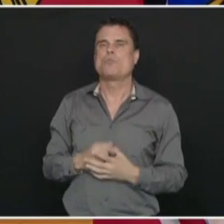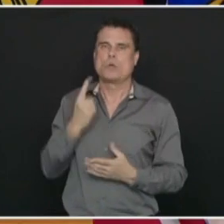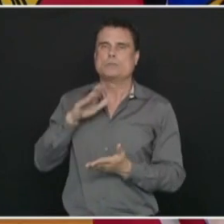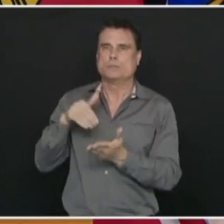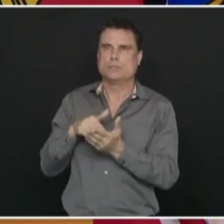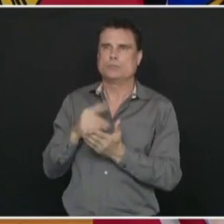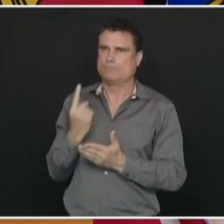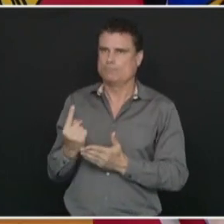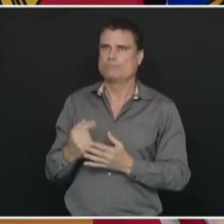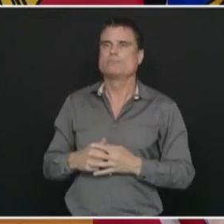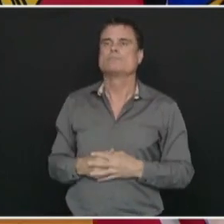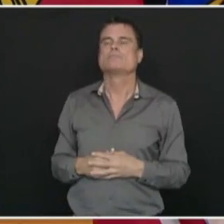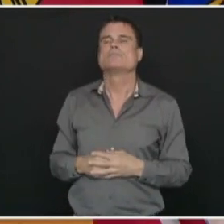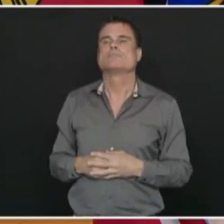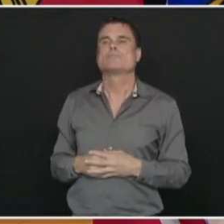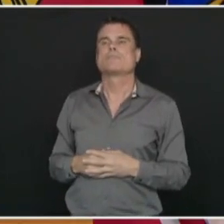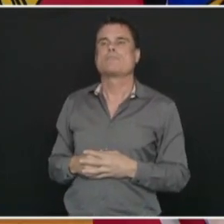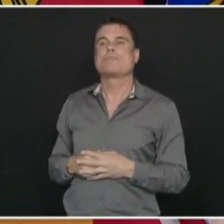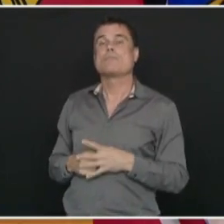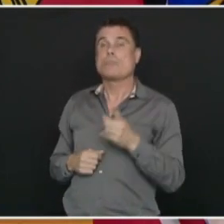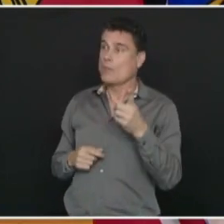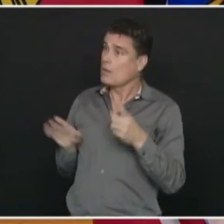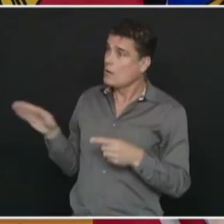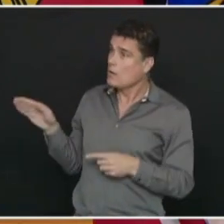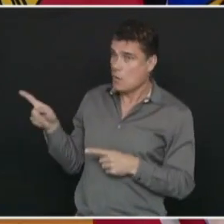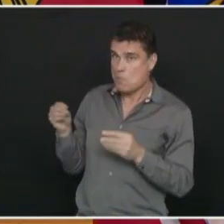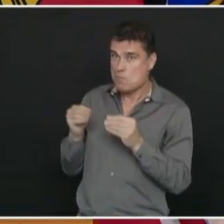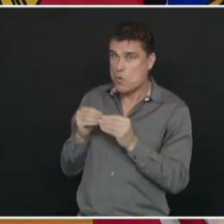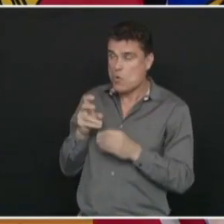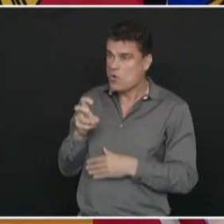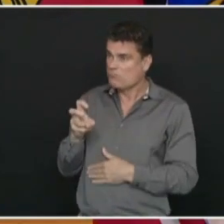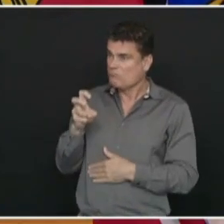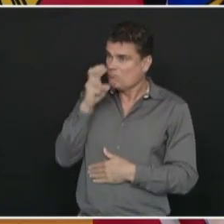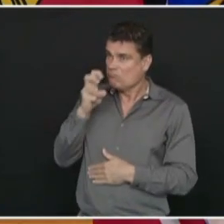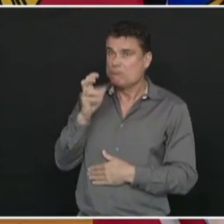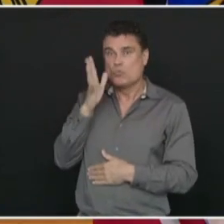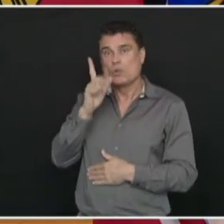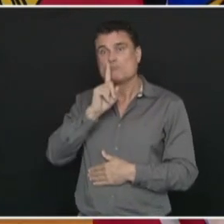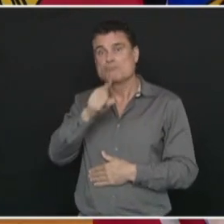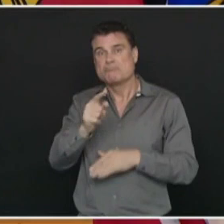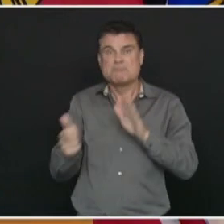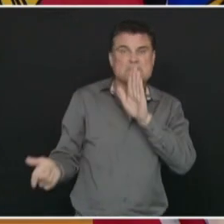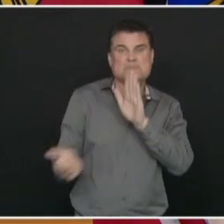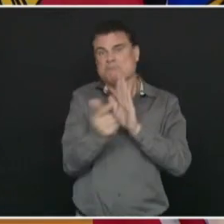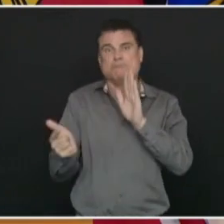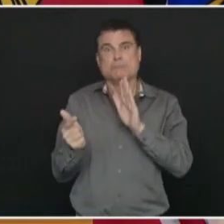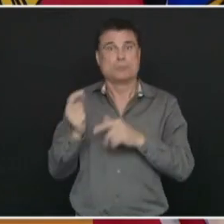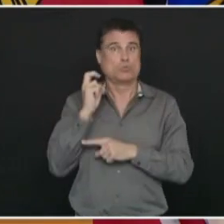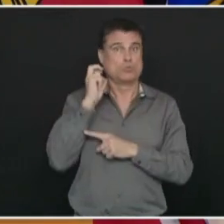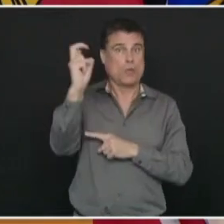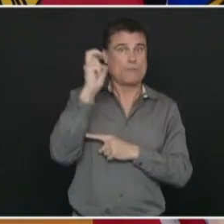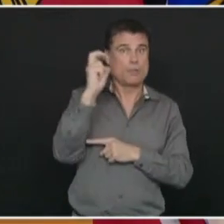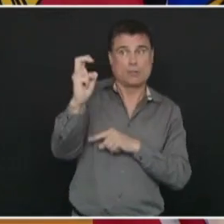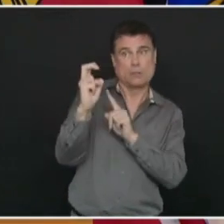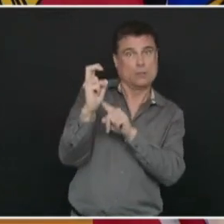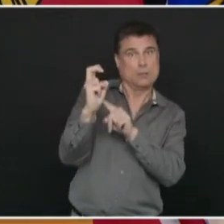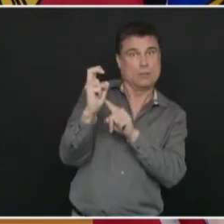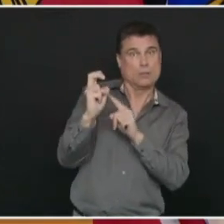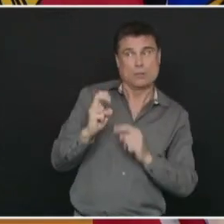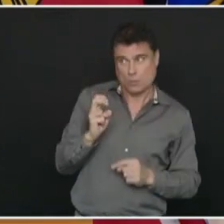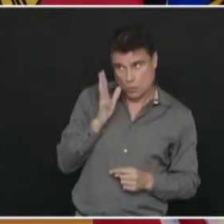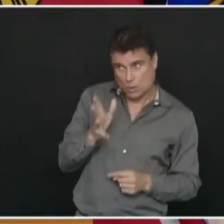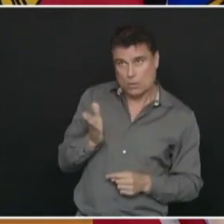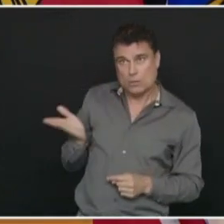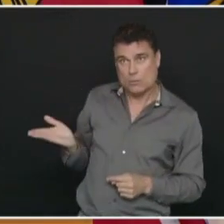see increasing numbers of cases, increasing challenges in our healthcare system. That is what we are doing